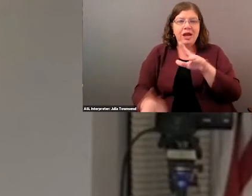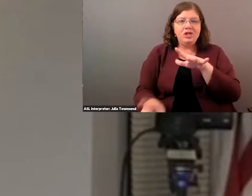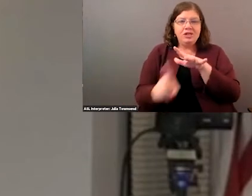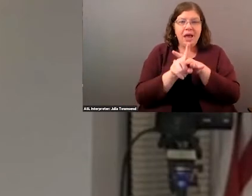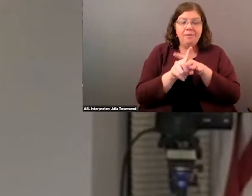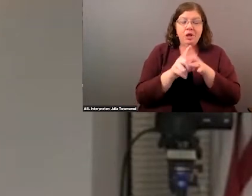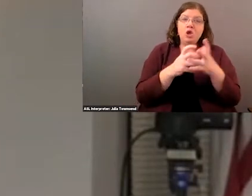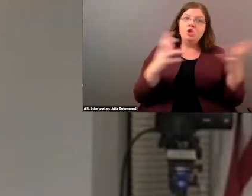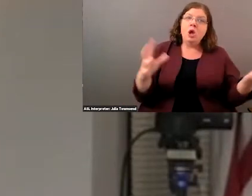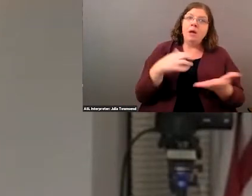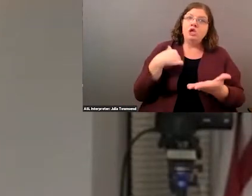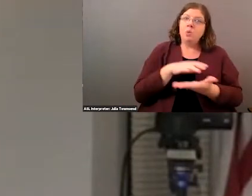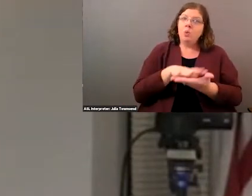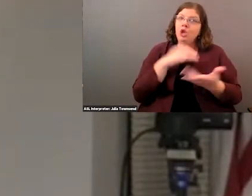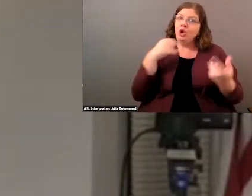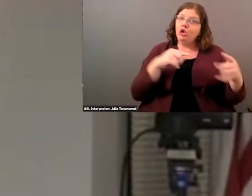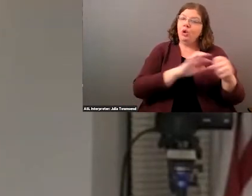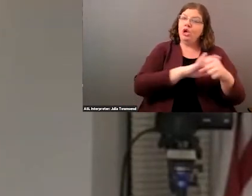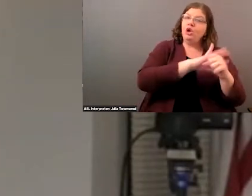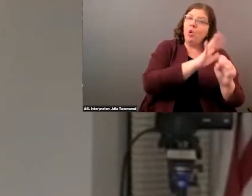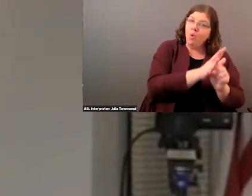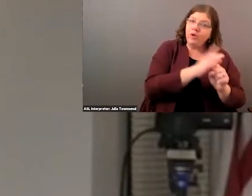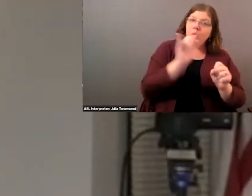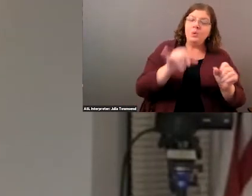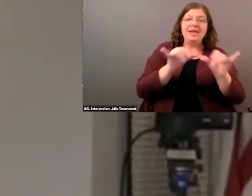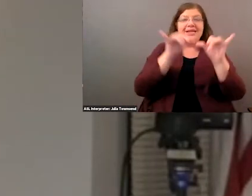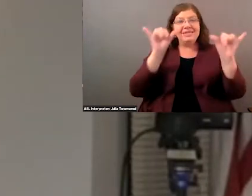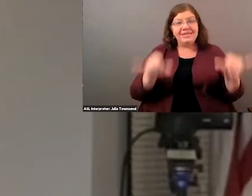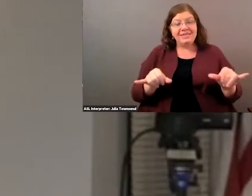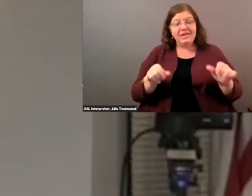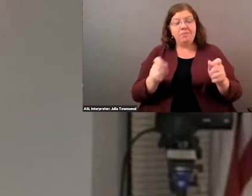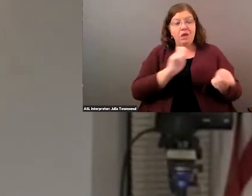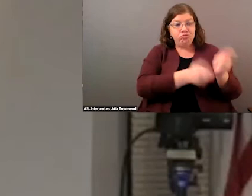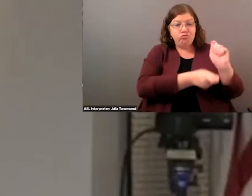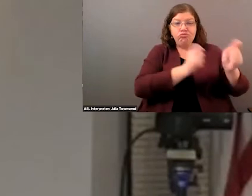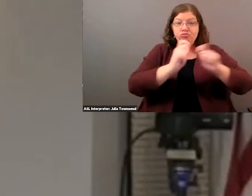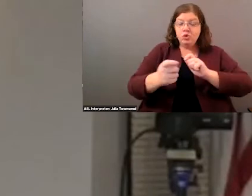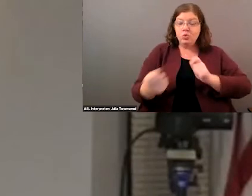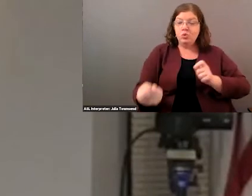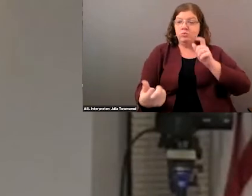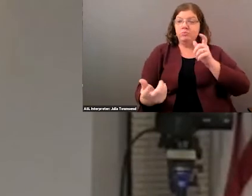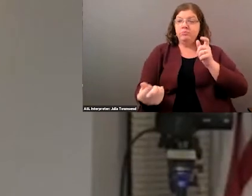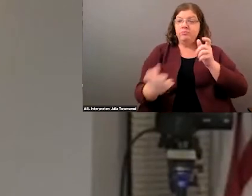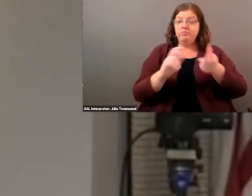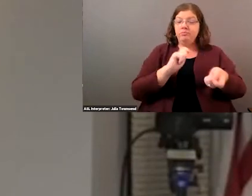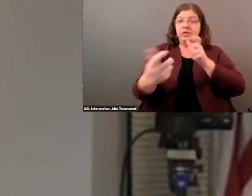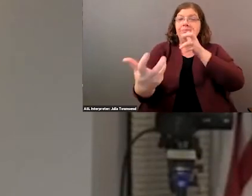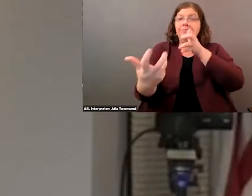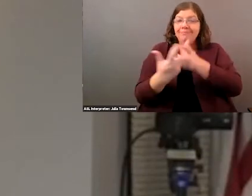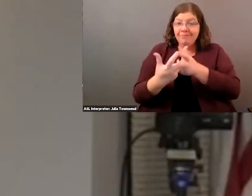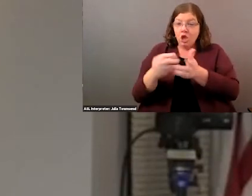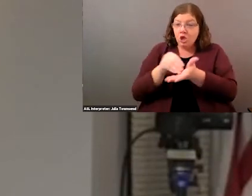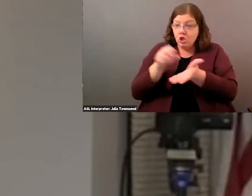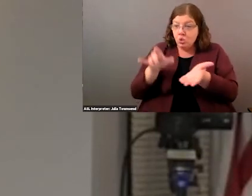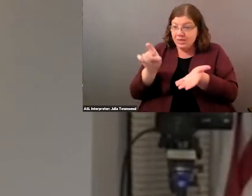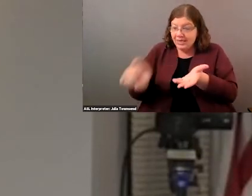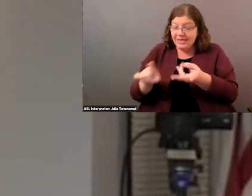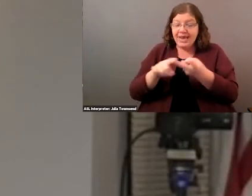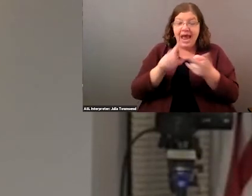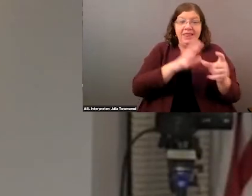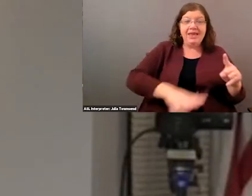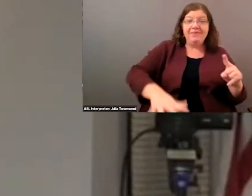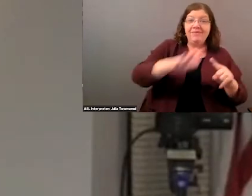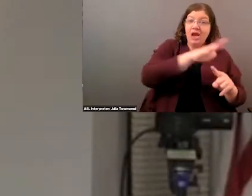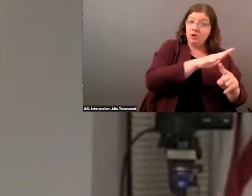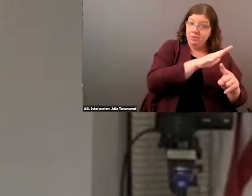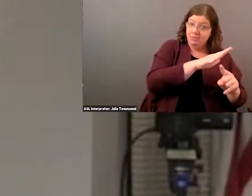to the needs of the students and the environment looking at that. And with that being said, I hear investments and rubber meets the road. I see